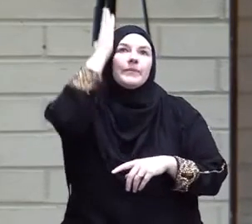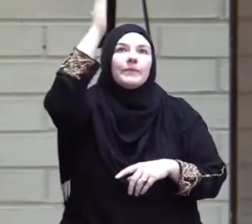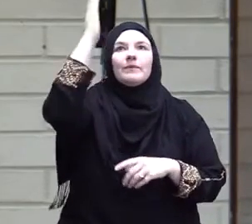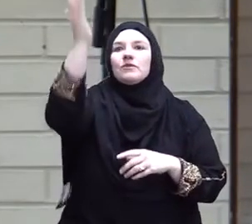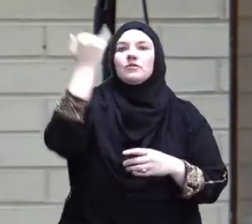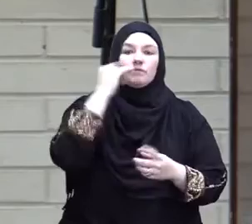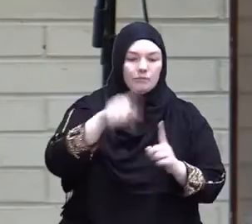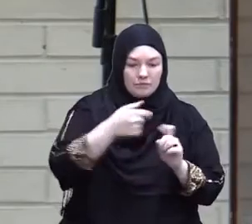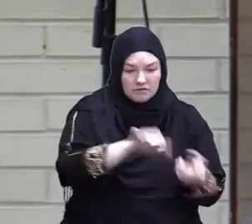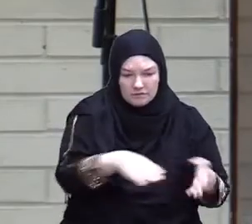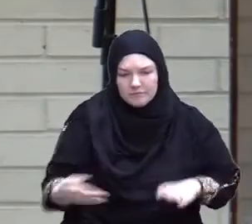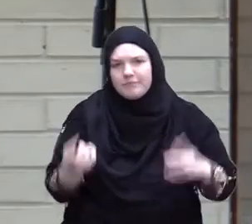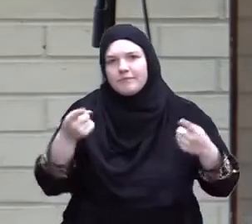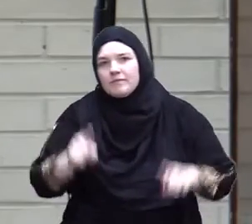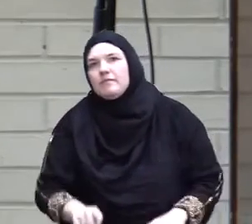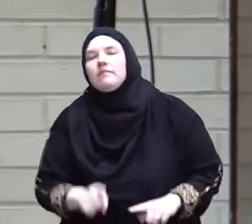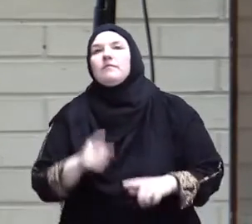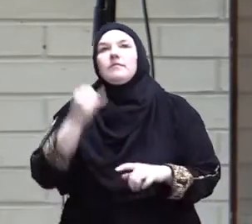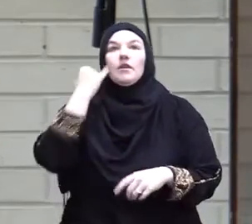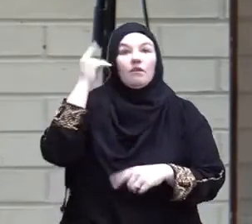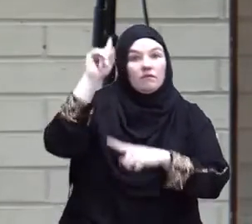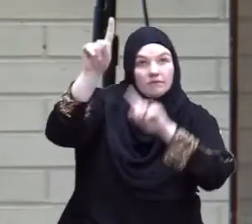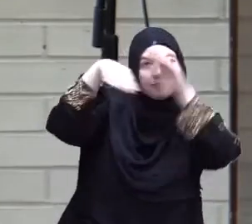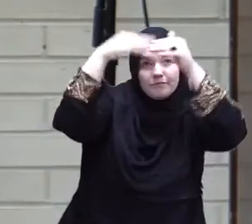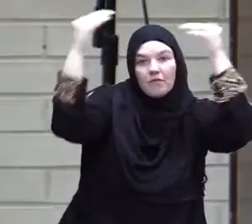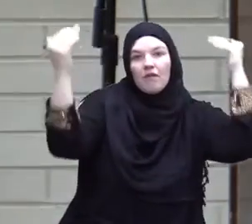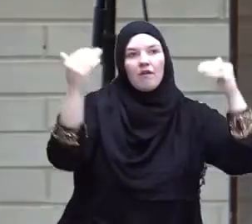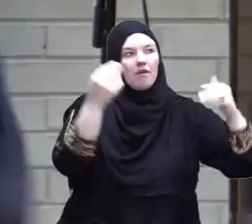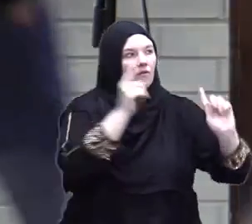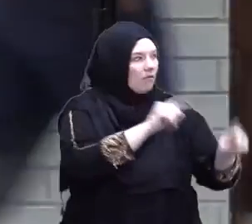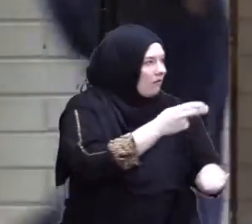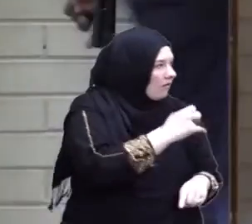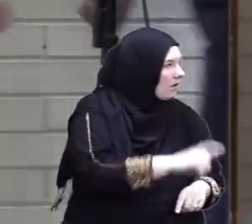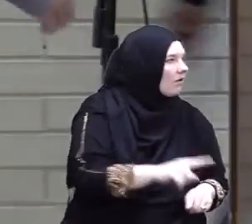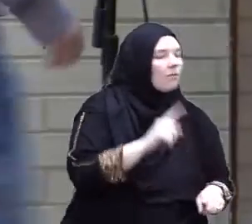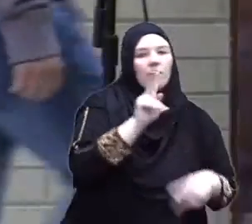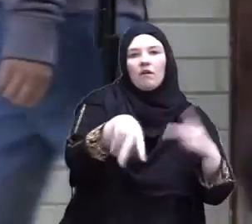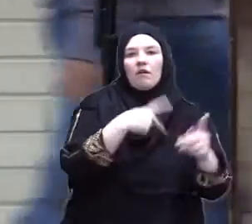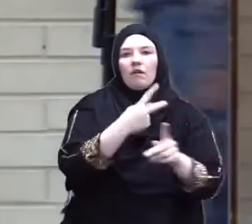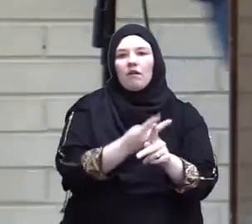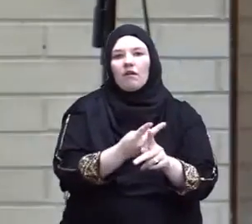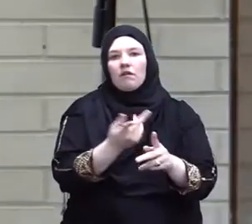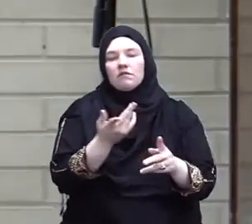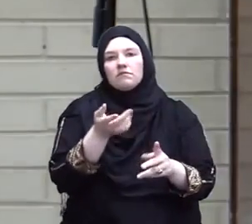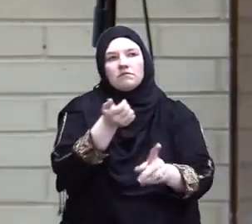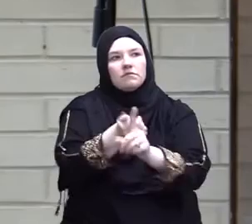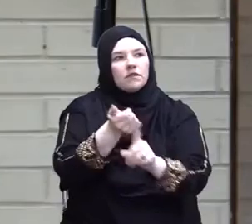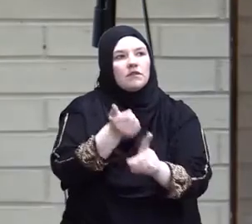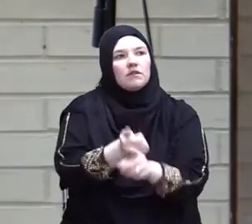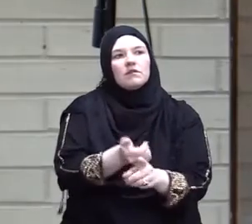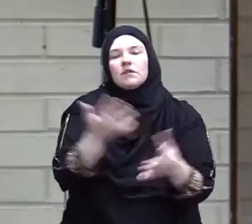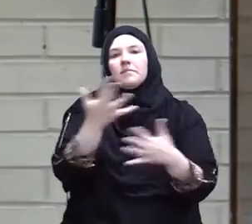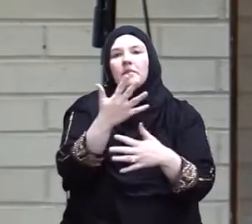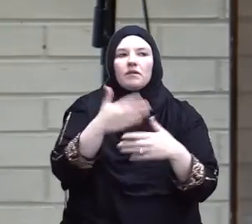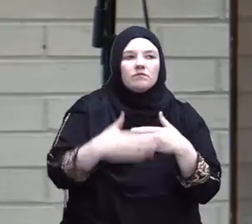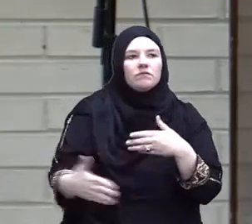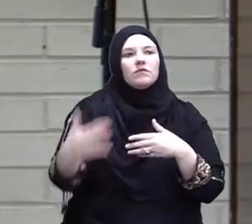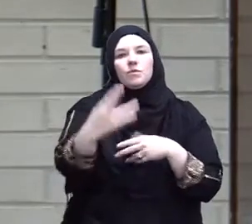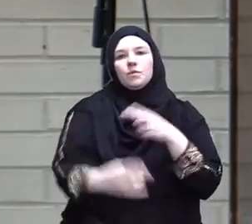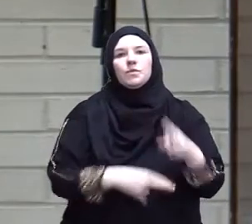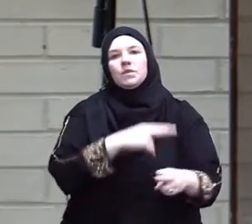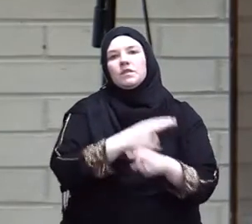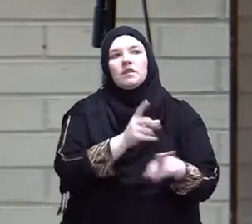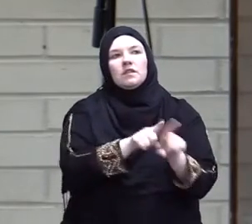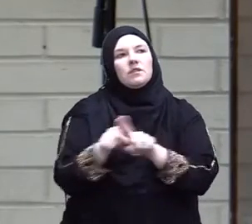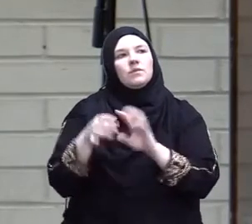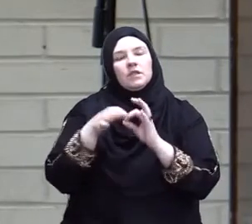the hereafter, what kind of creature you are. It's about the rest of the universe as it